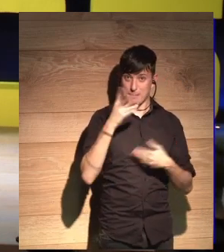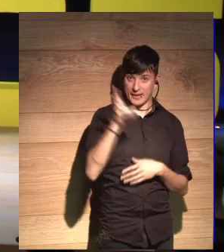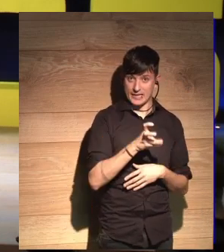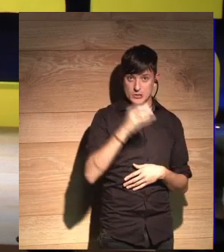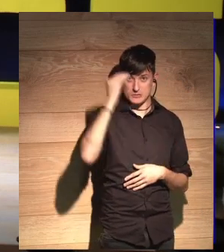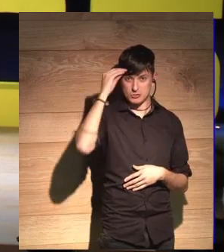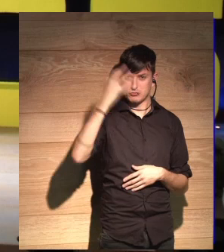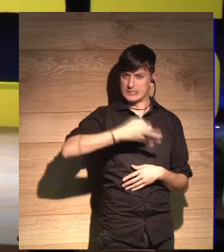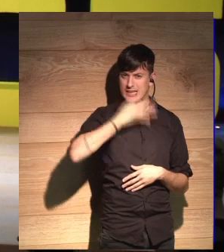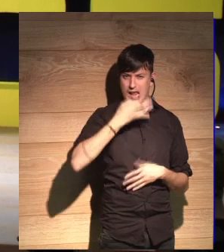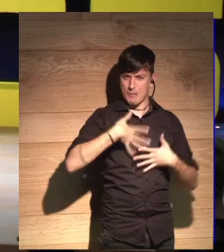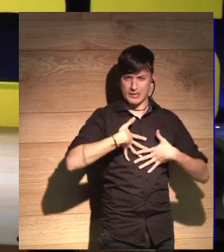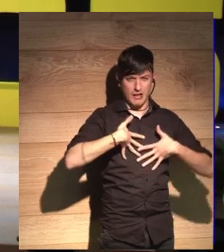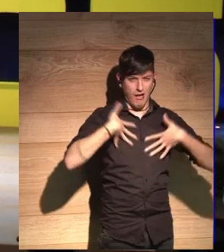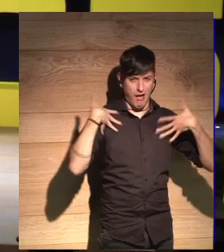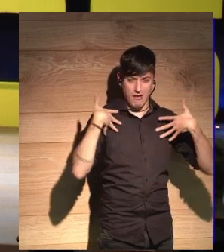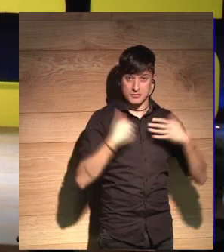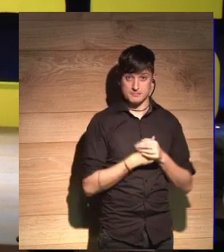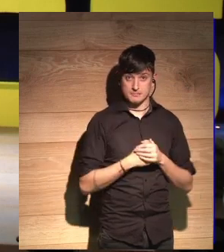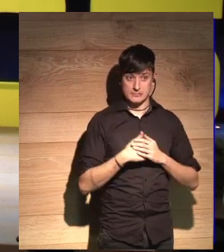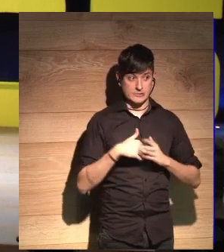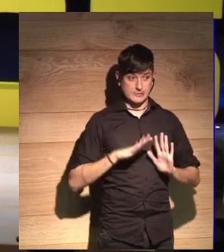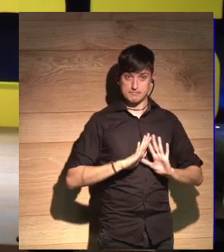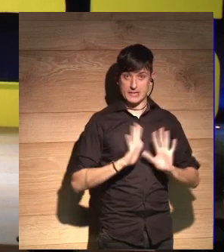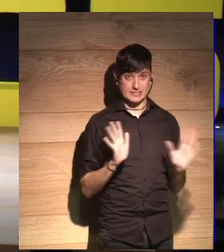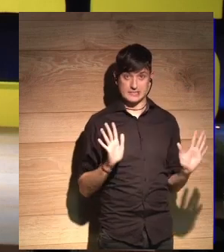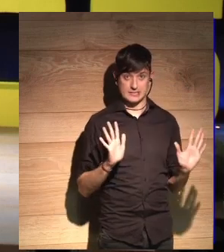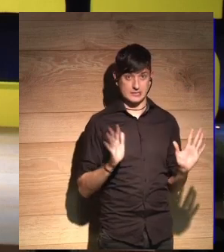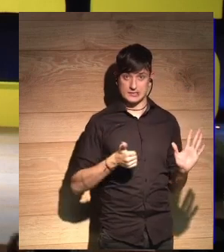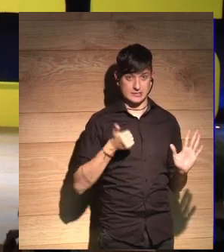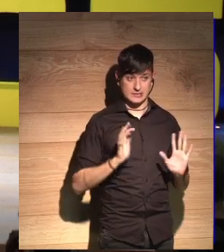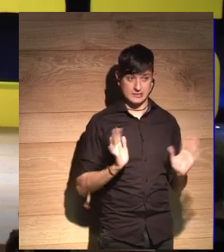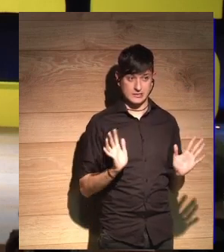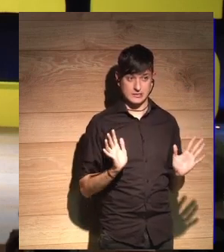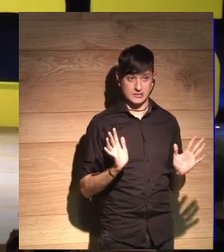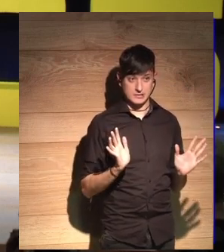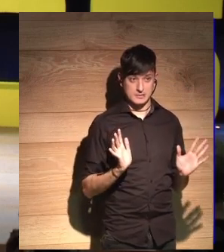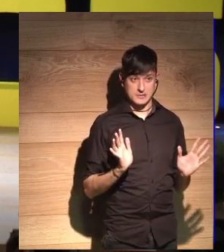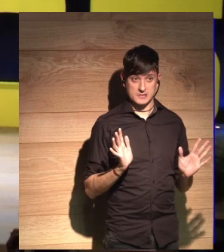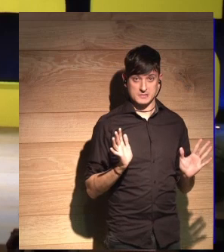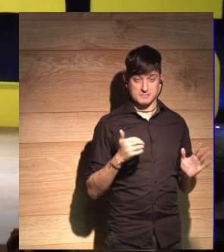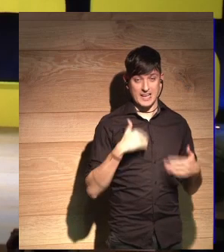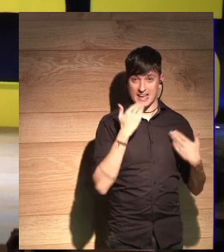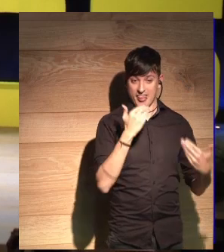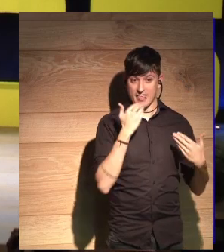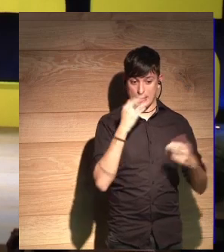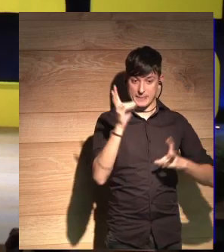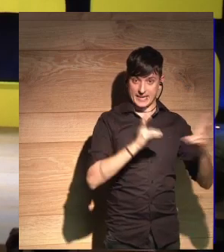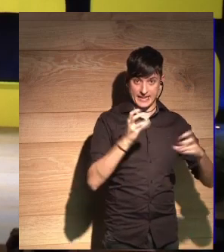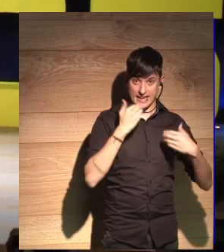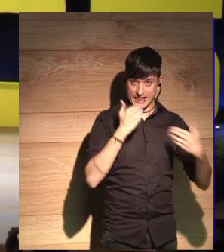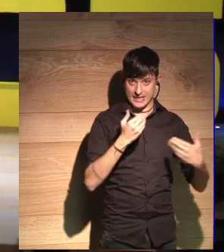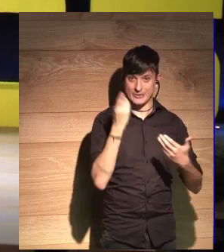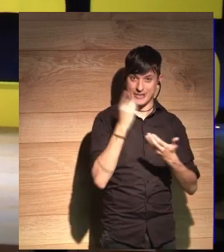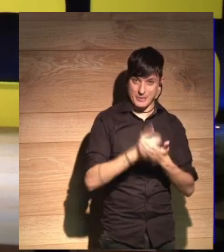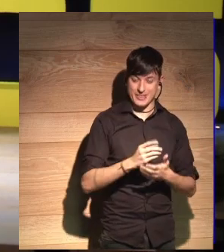you very much for your presence here, and it is going to be a very interesting talk. That's all on my part. I just would like to thank